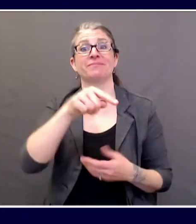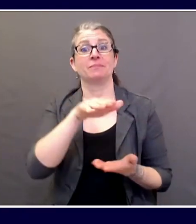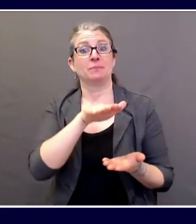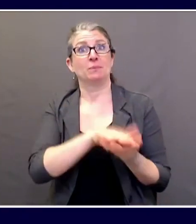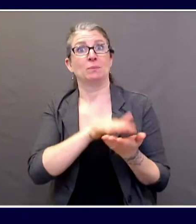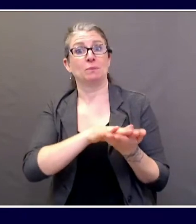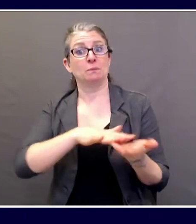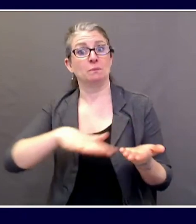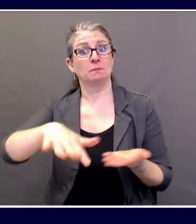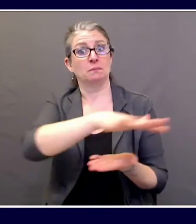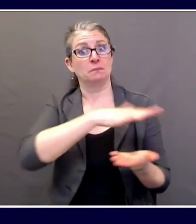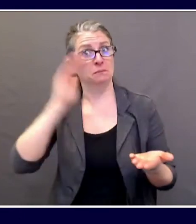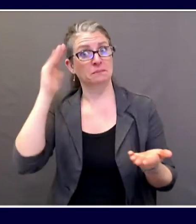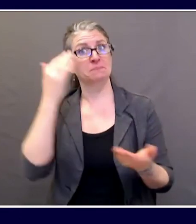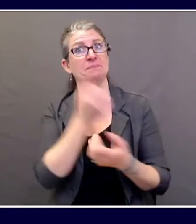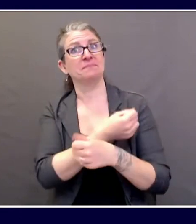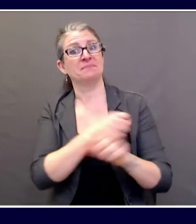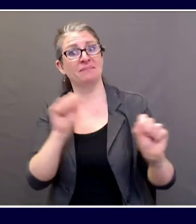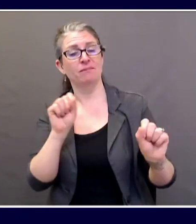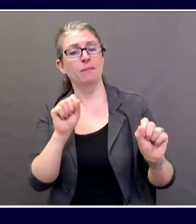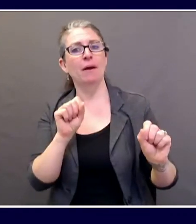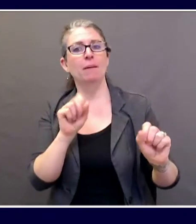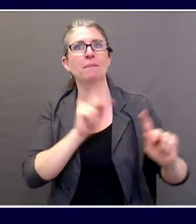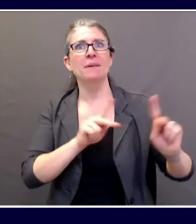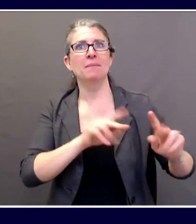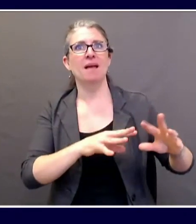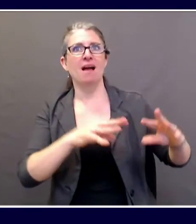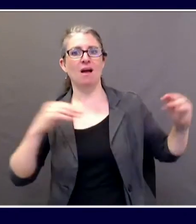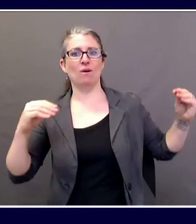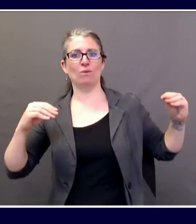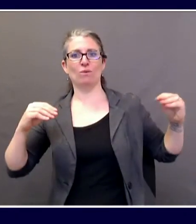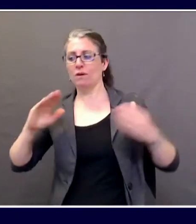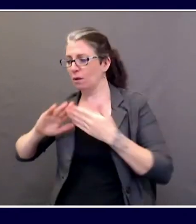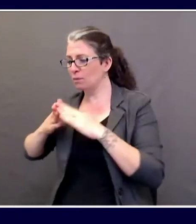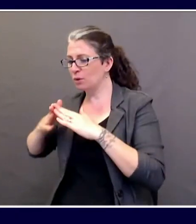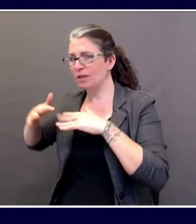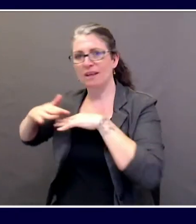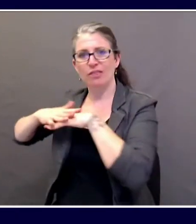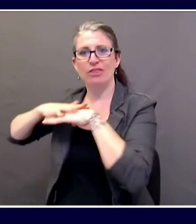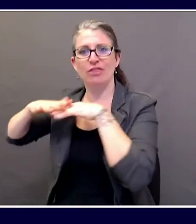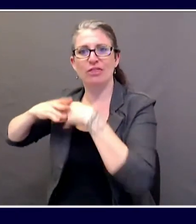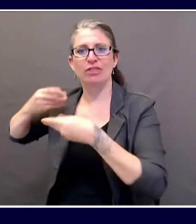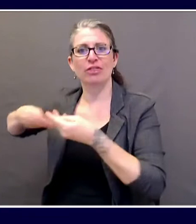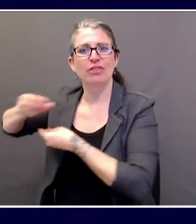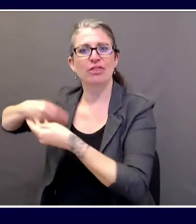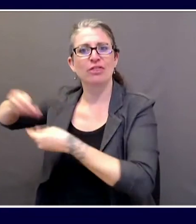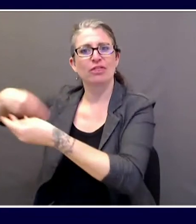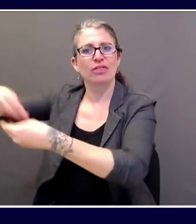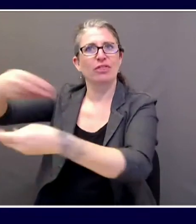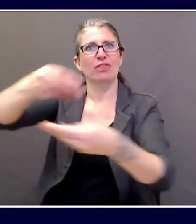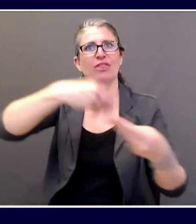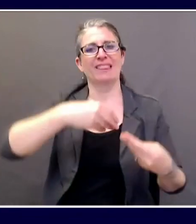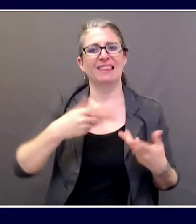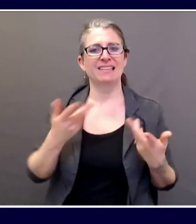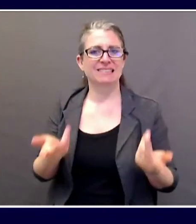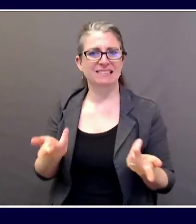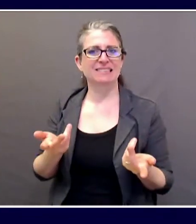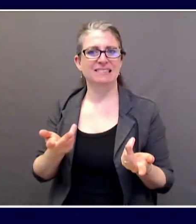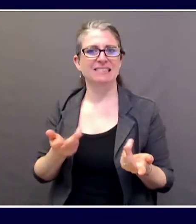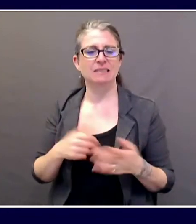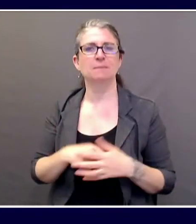be transmission. The last thing I'll mention really, really quickly is what we have seen around who's getting COVID